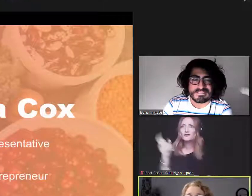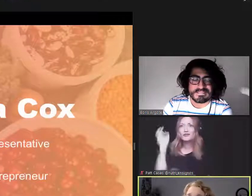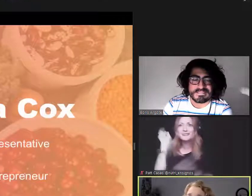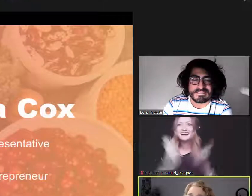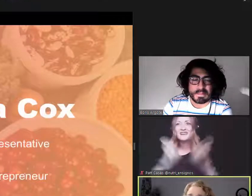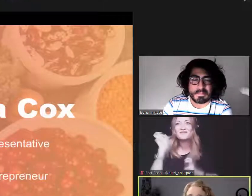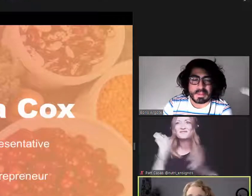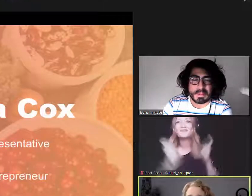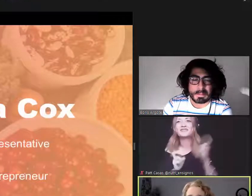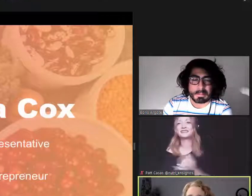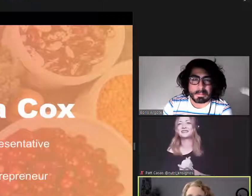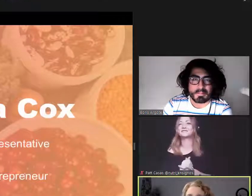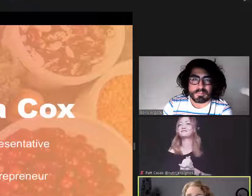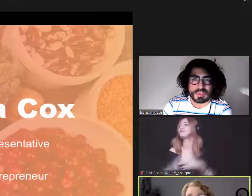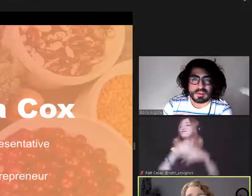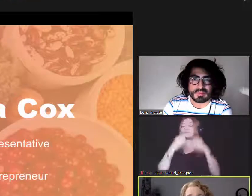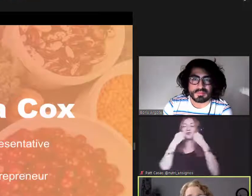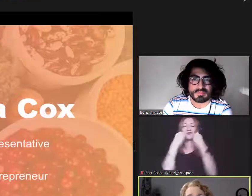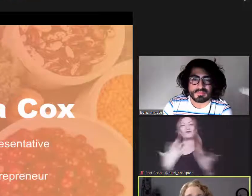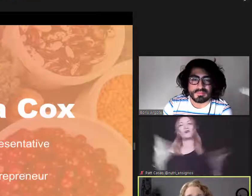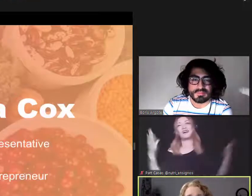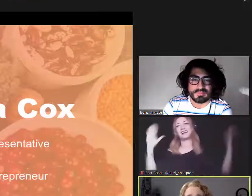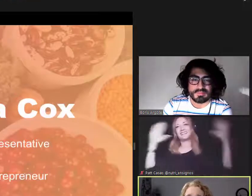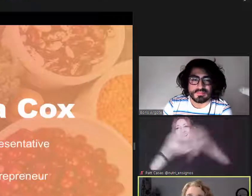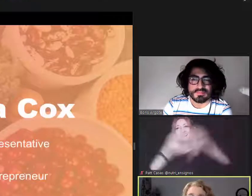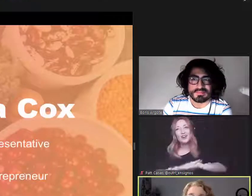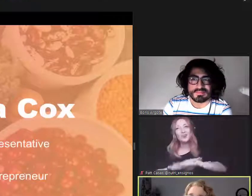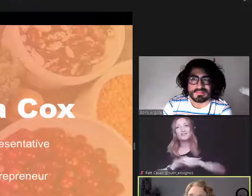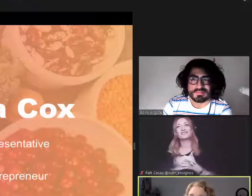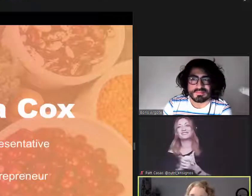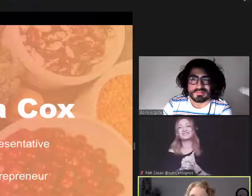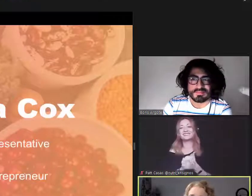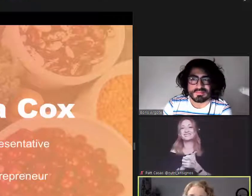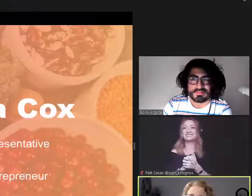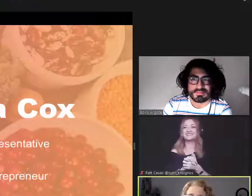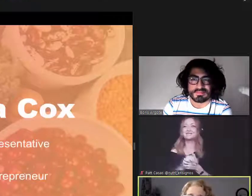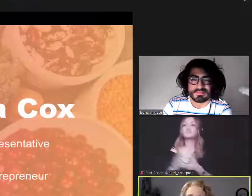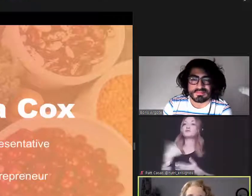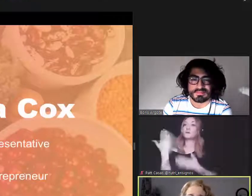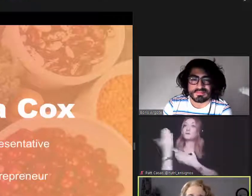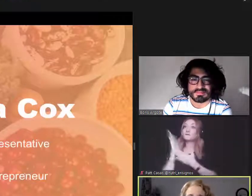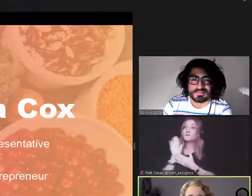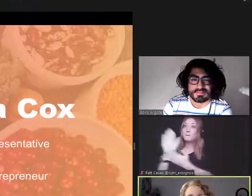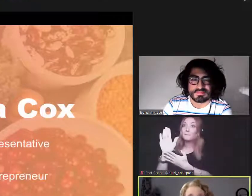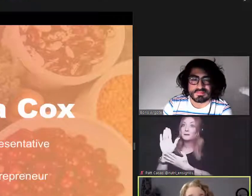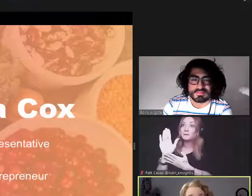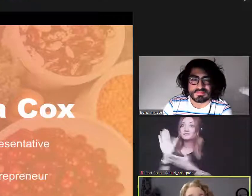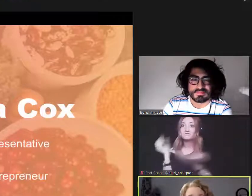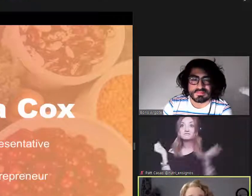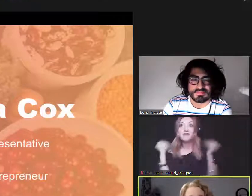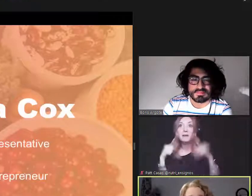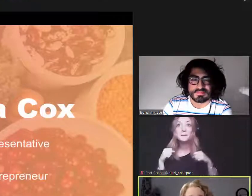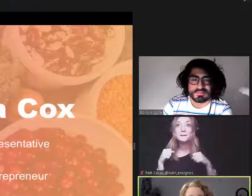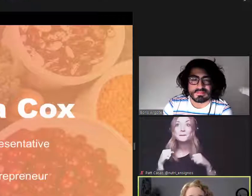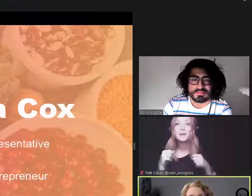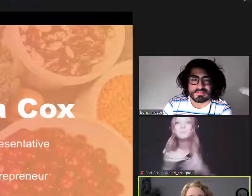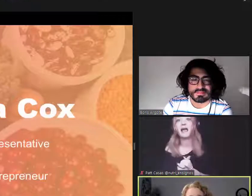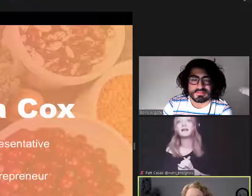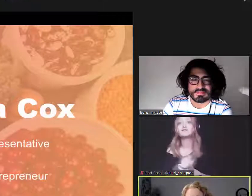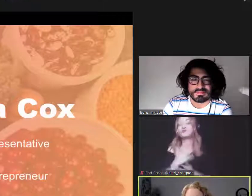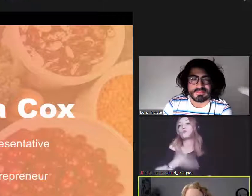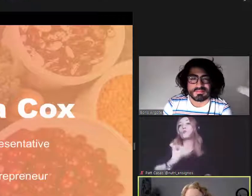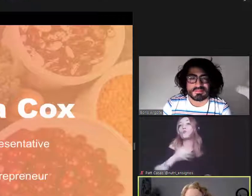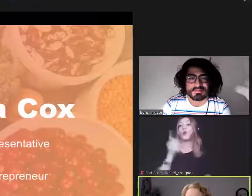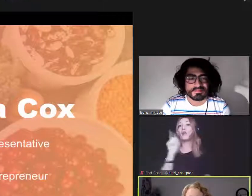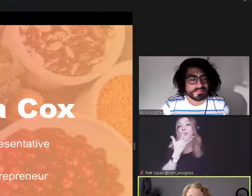So just to introduce myself for those of you who maybe haven't met me before on these monthly webinars, I'm